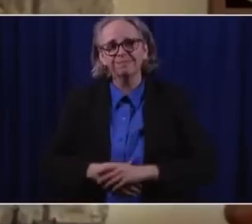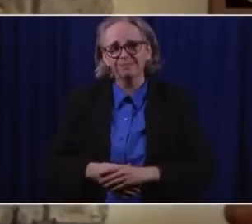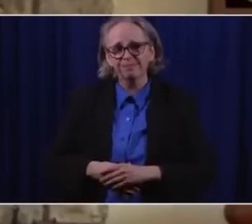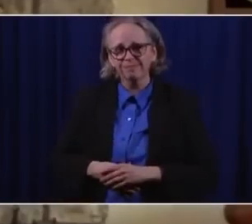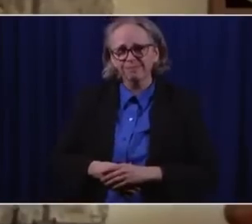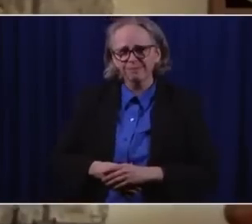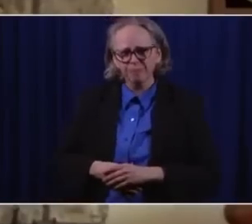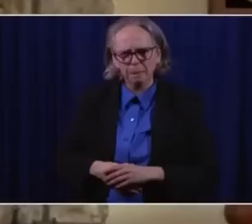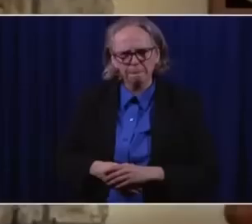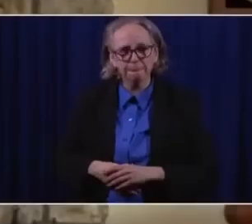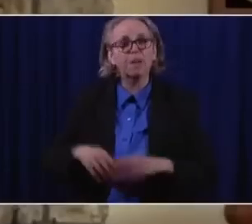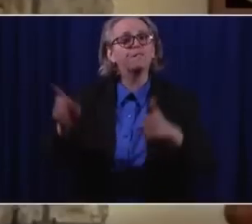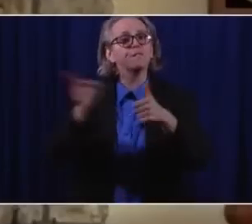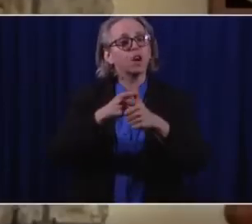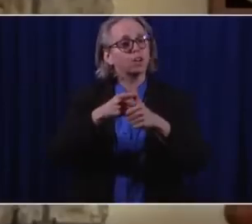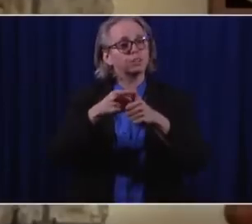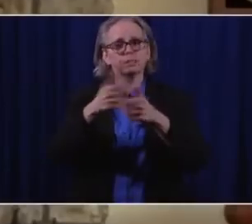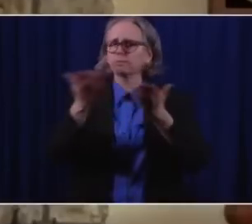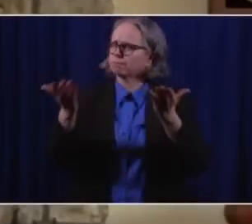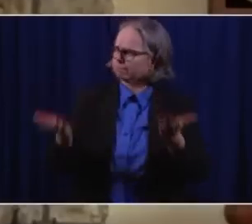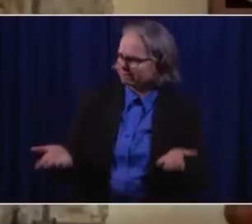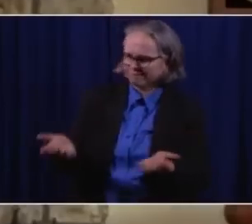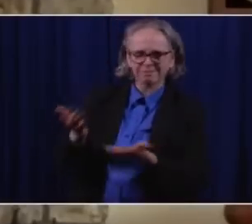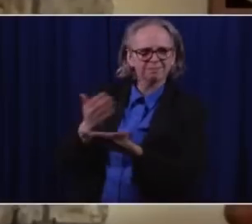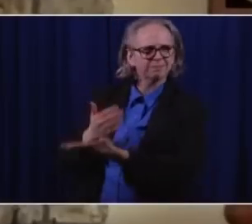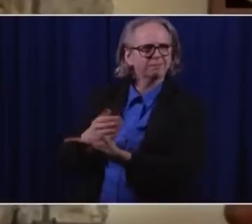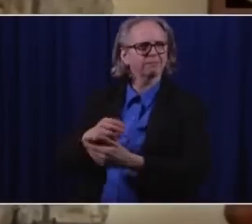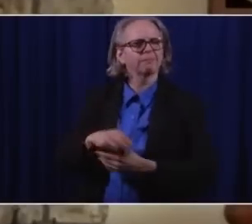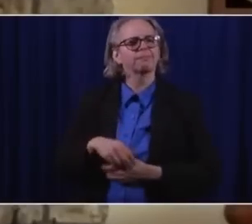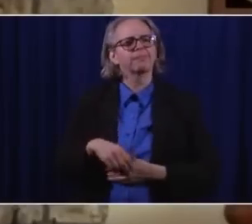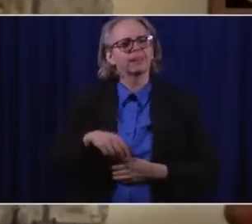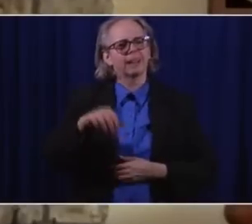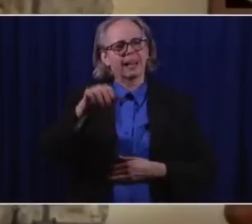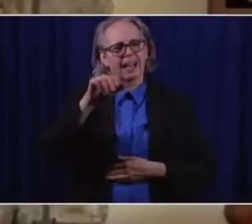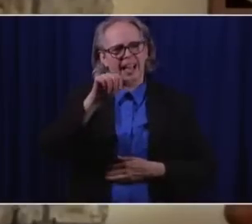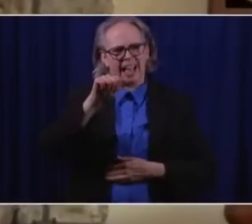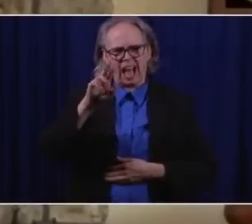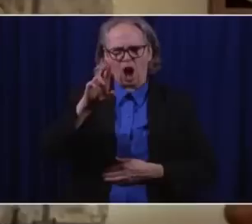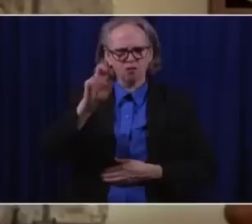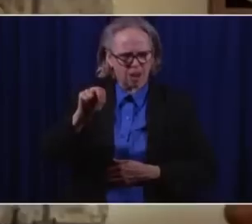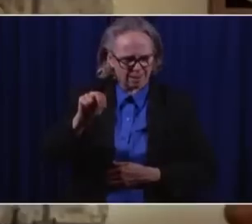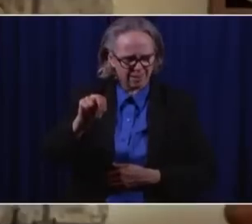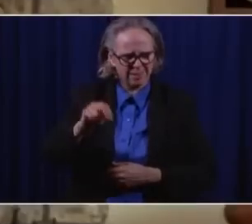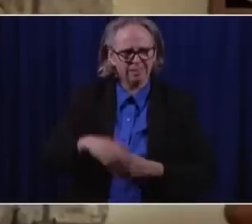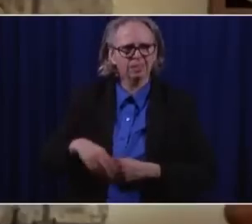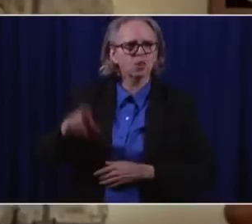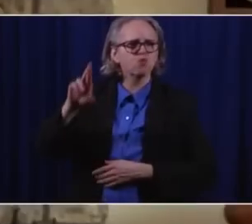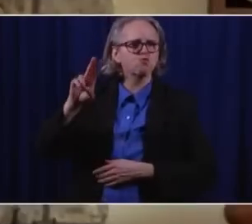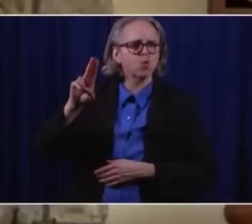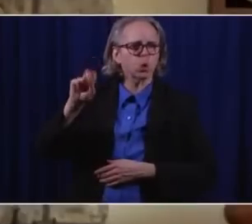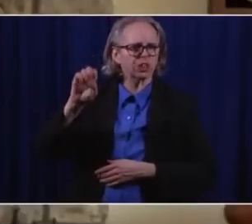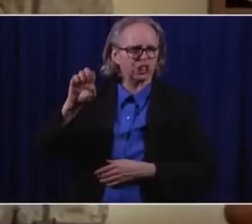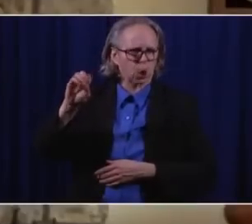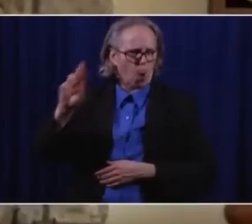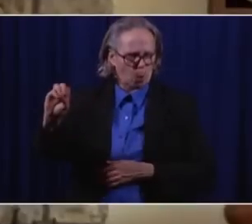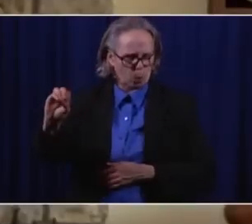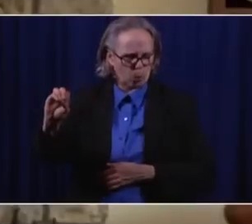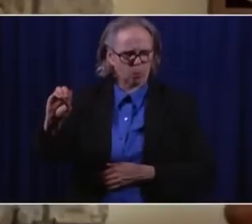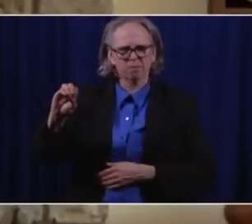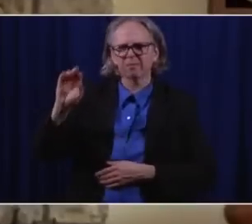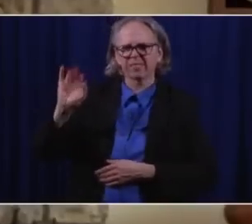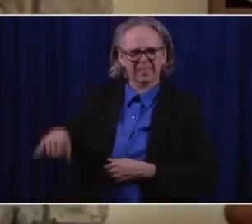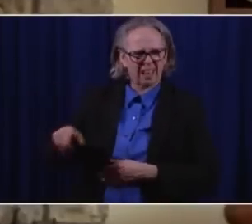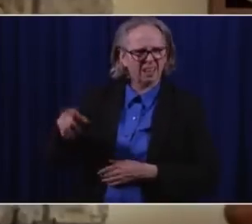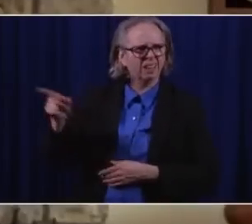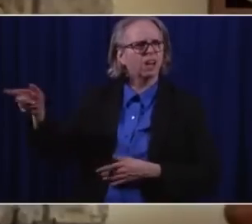Let me start with Aaron Russo. Let me introduce Aaron Russo, who is Director of Clinical